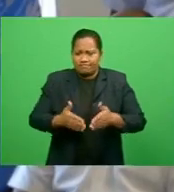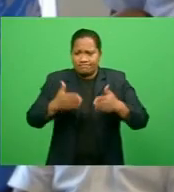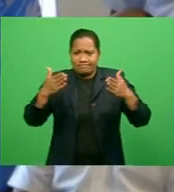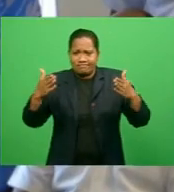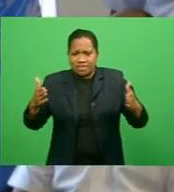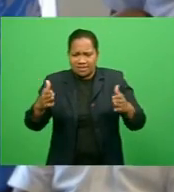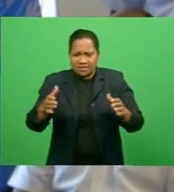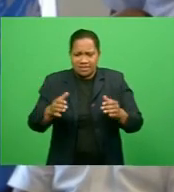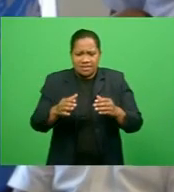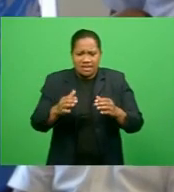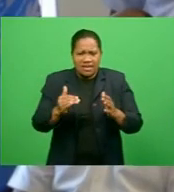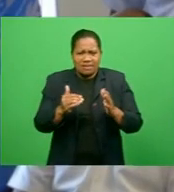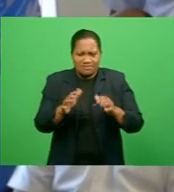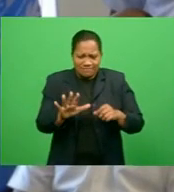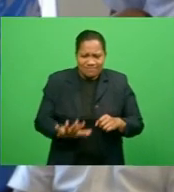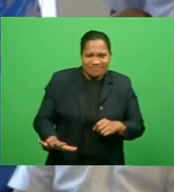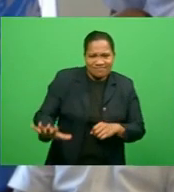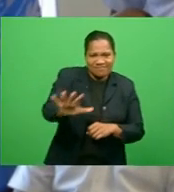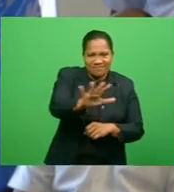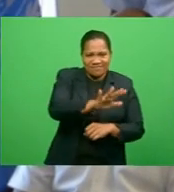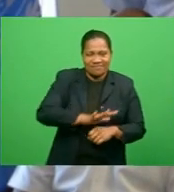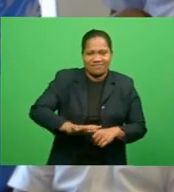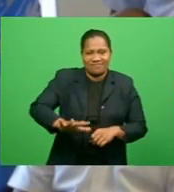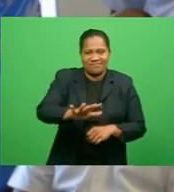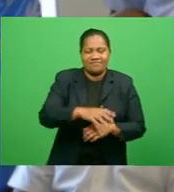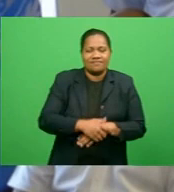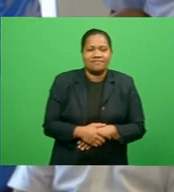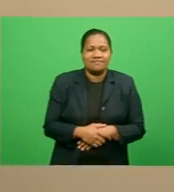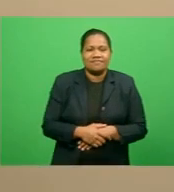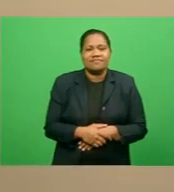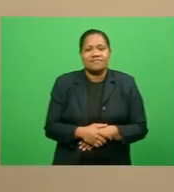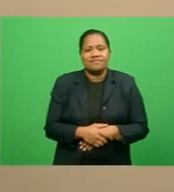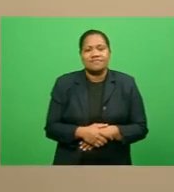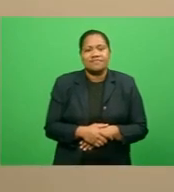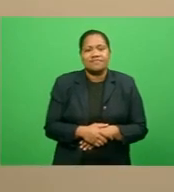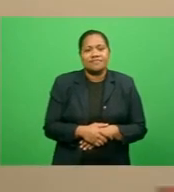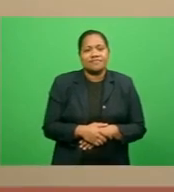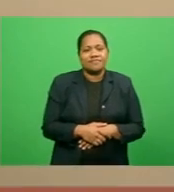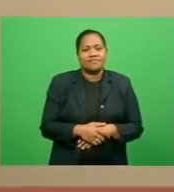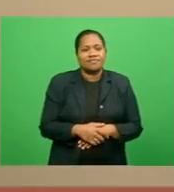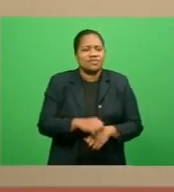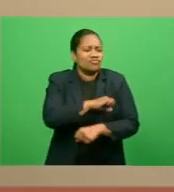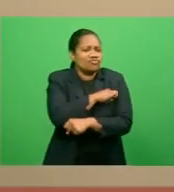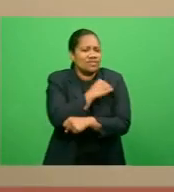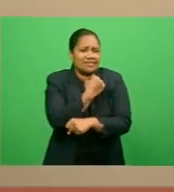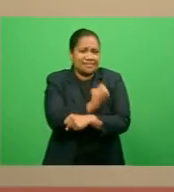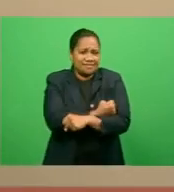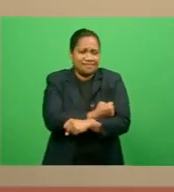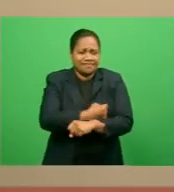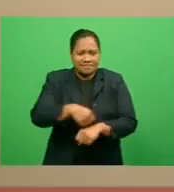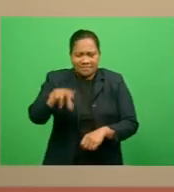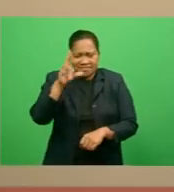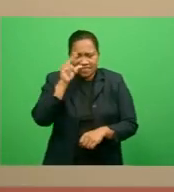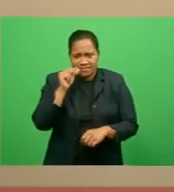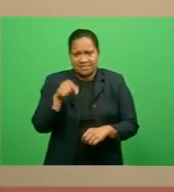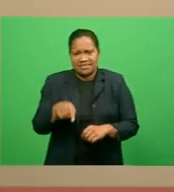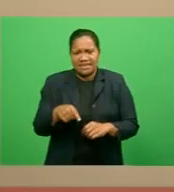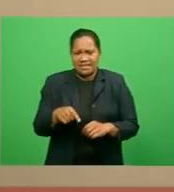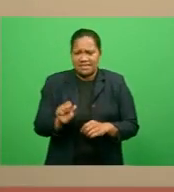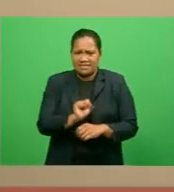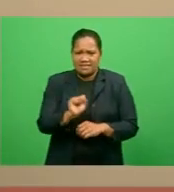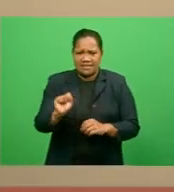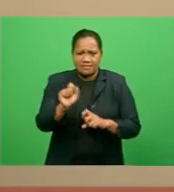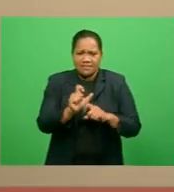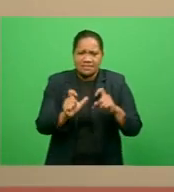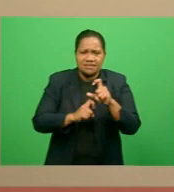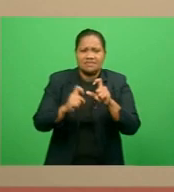these ocean spaces can be intense. Strengthening MDA capability enhances the capacities of